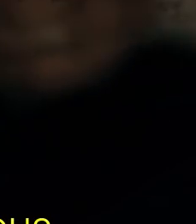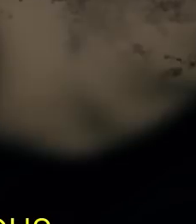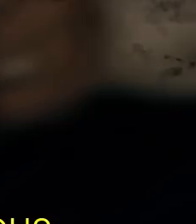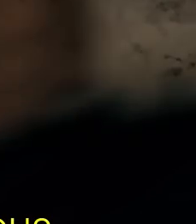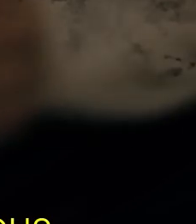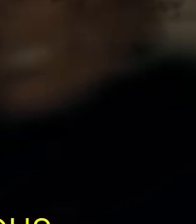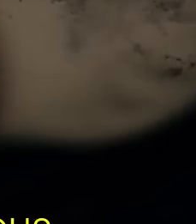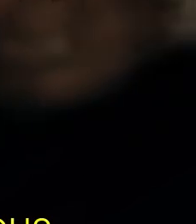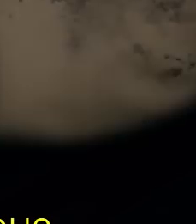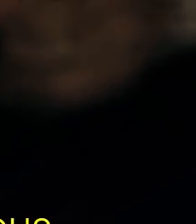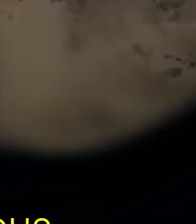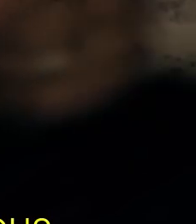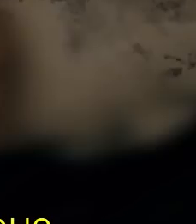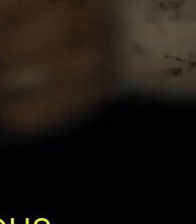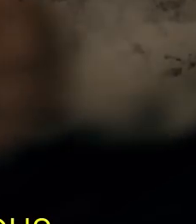We'll be right back.